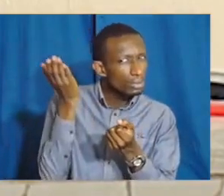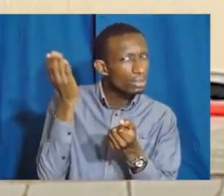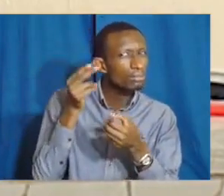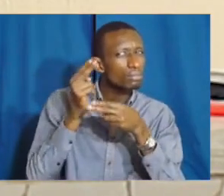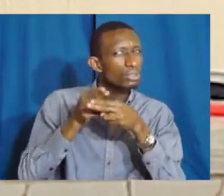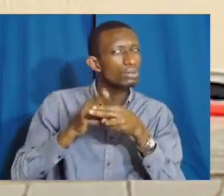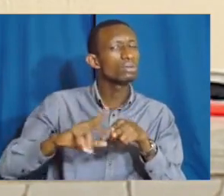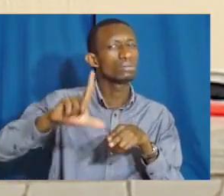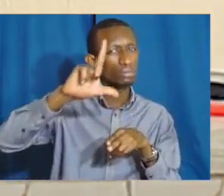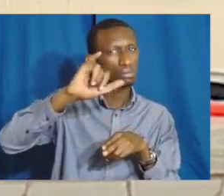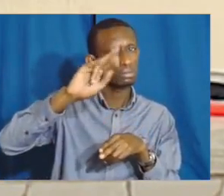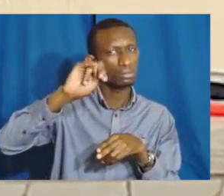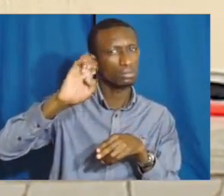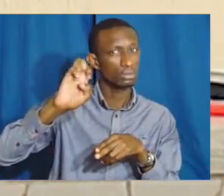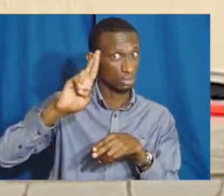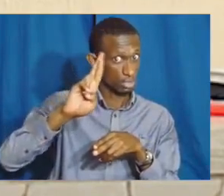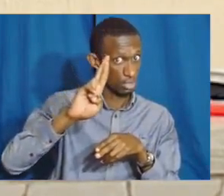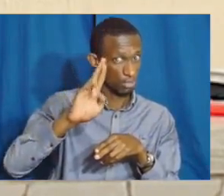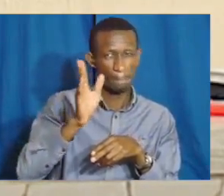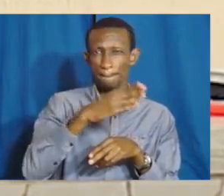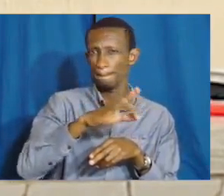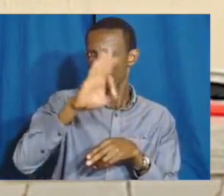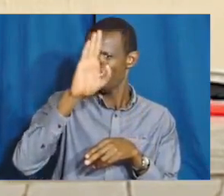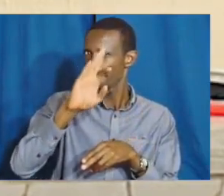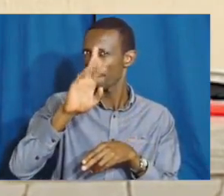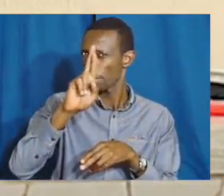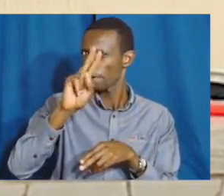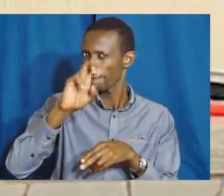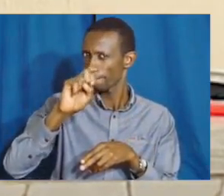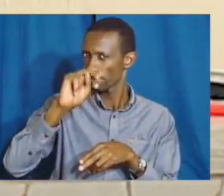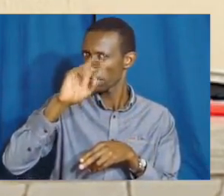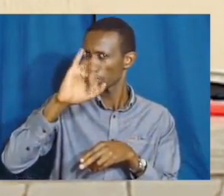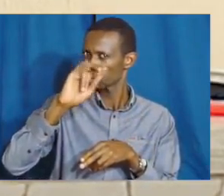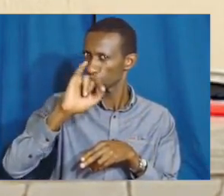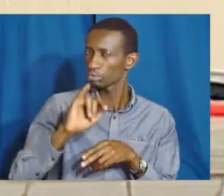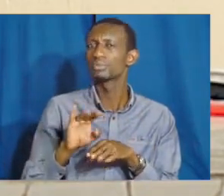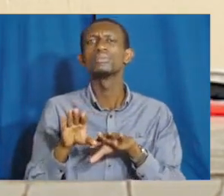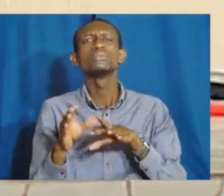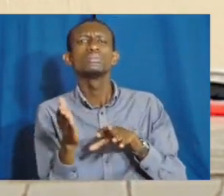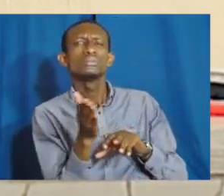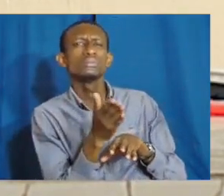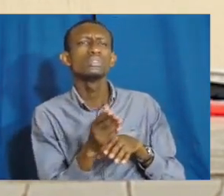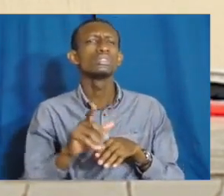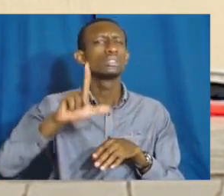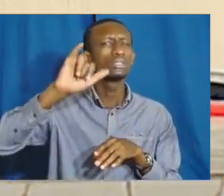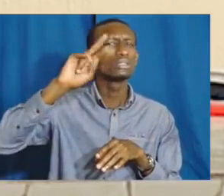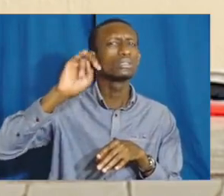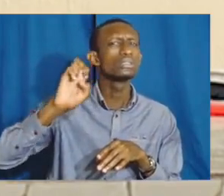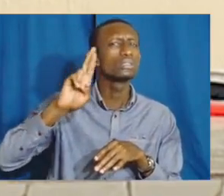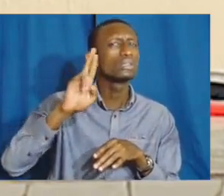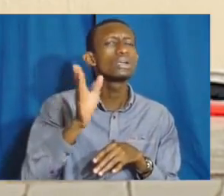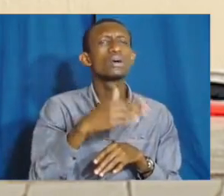equation. When you are given a form like this one, we actually call it linear function. But in the case we put